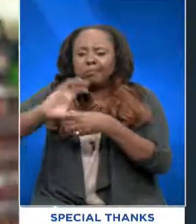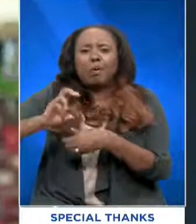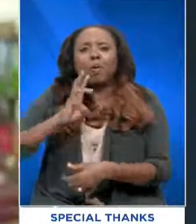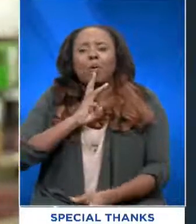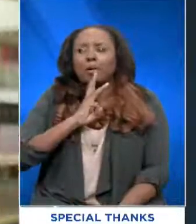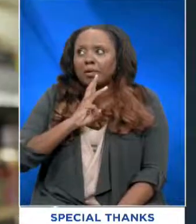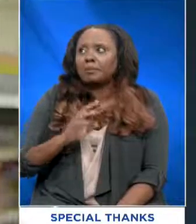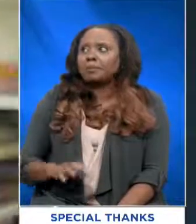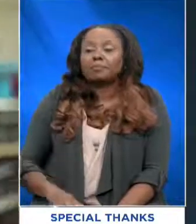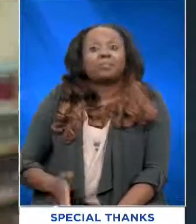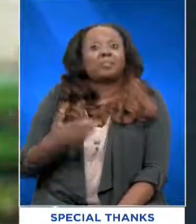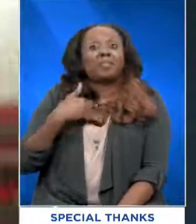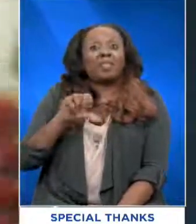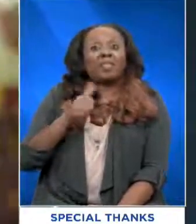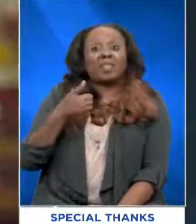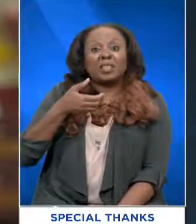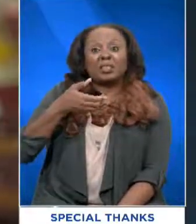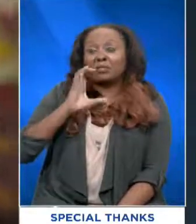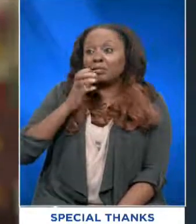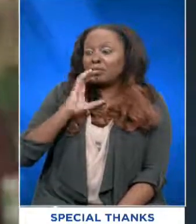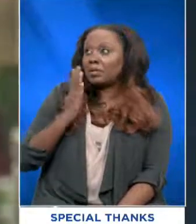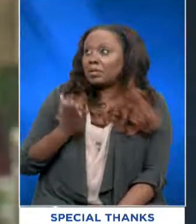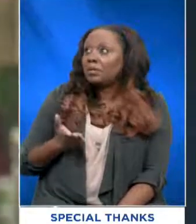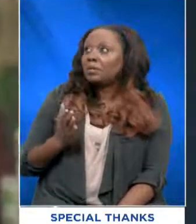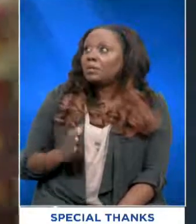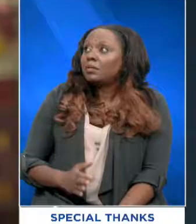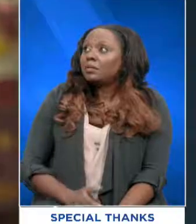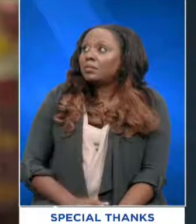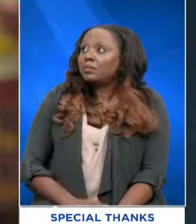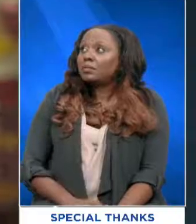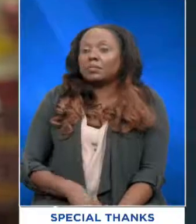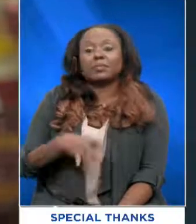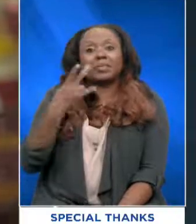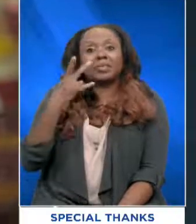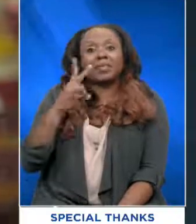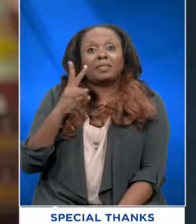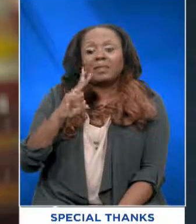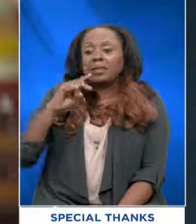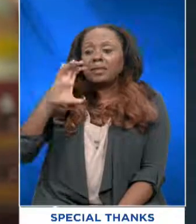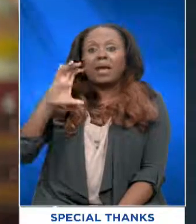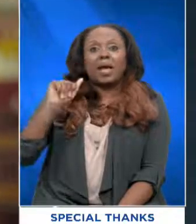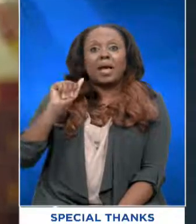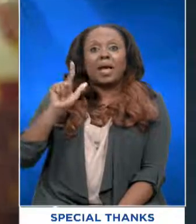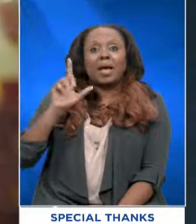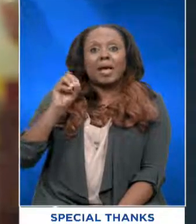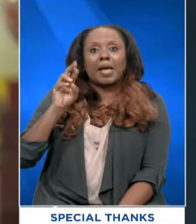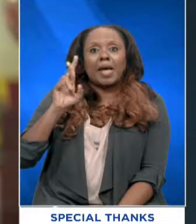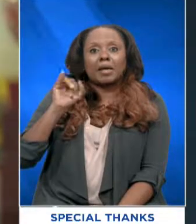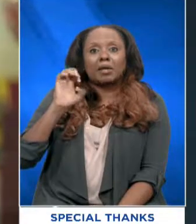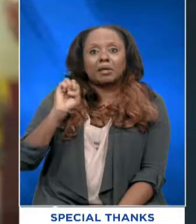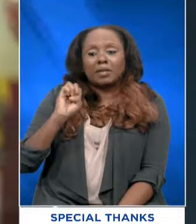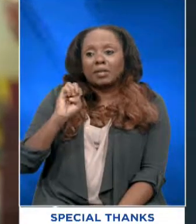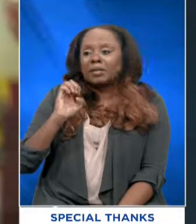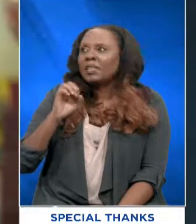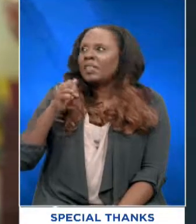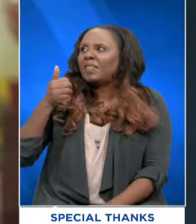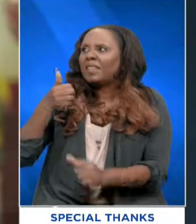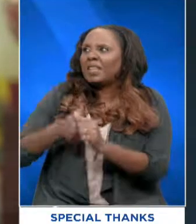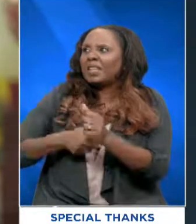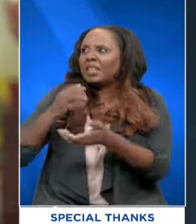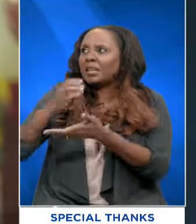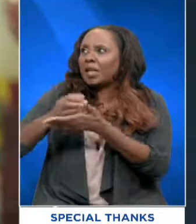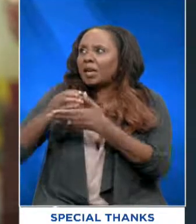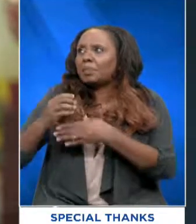soft drink here, which is about 70 calories per cup. But in this popular soft drink bottle, there are